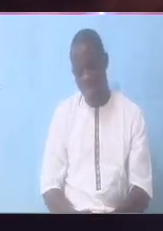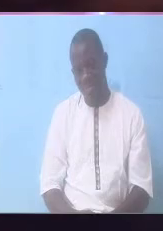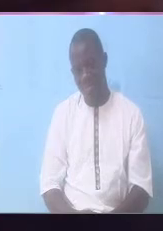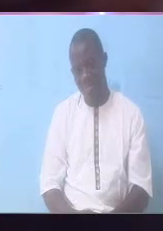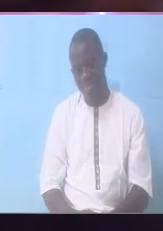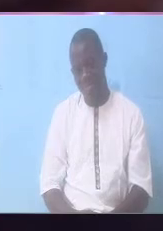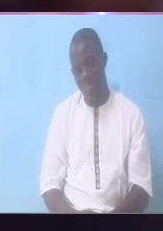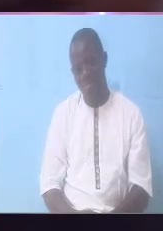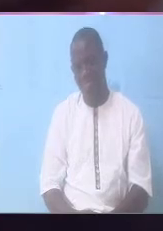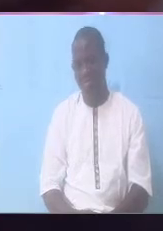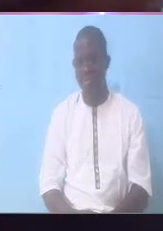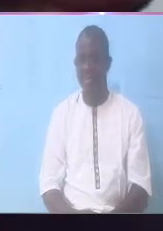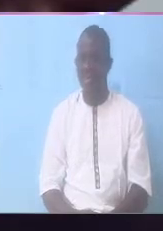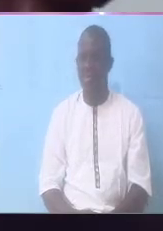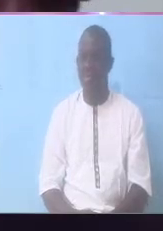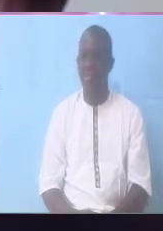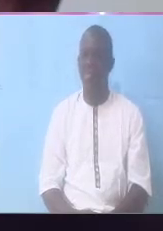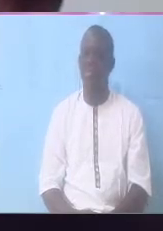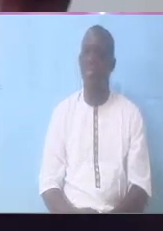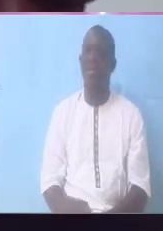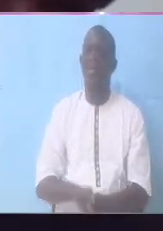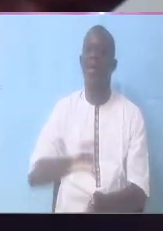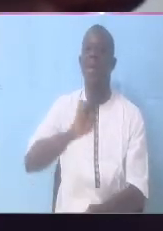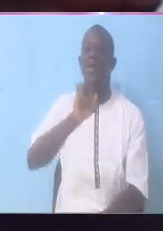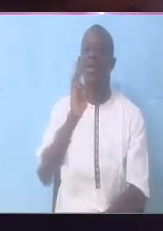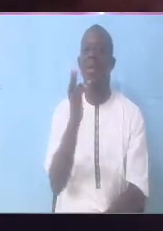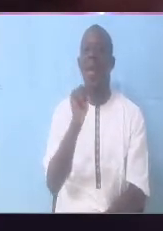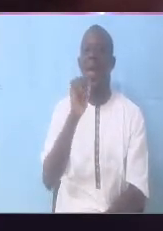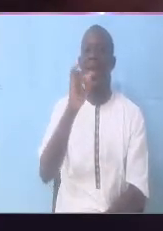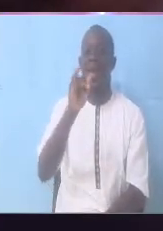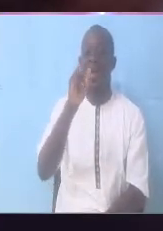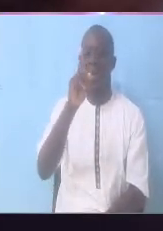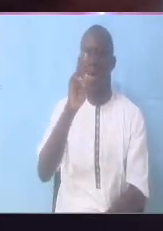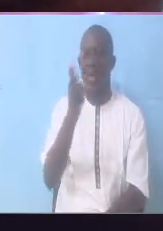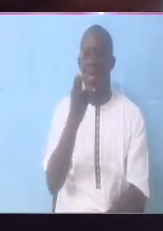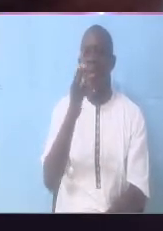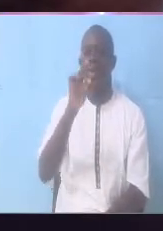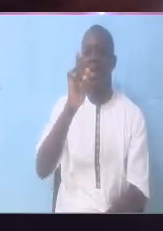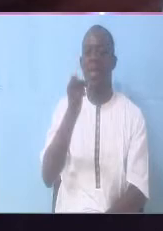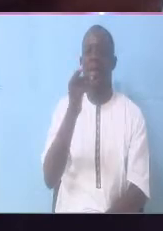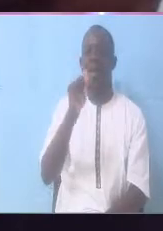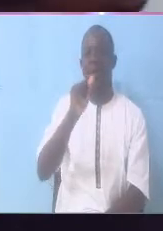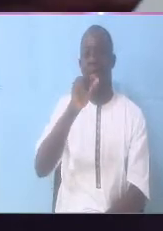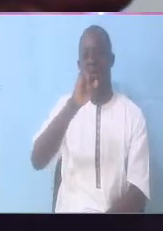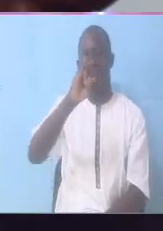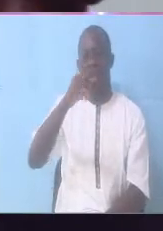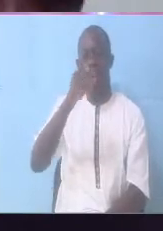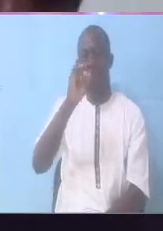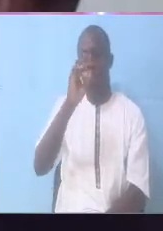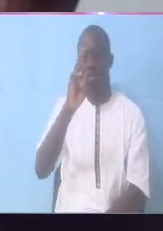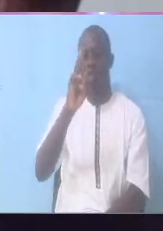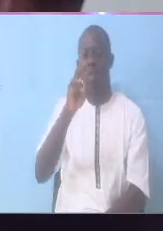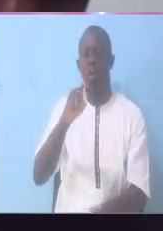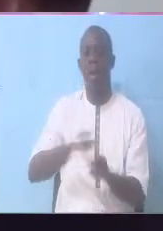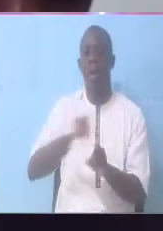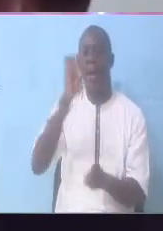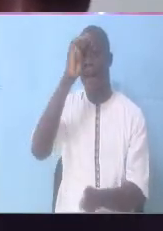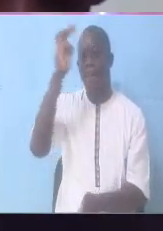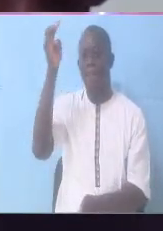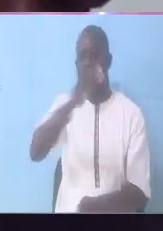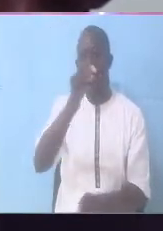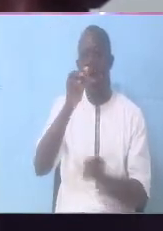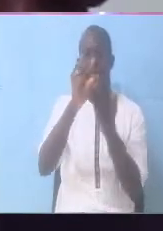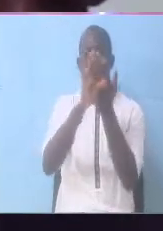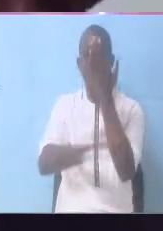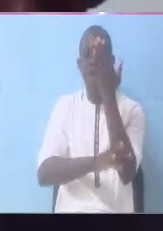Sheikh Tidiane Gajo. Juma Sheikh Tidiane Gajo. Minister of Foreign